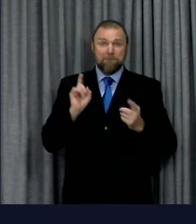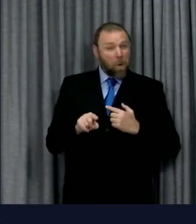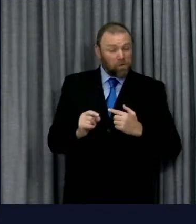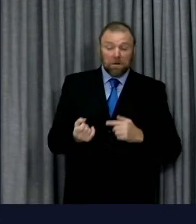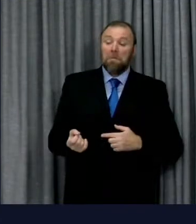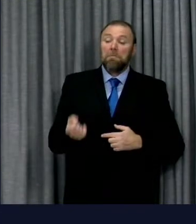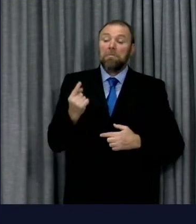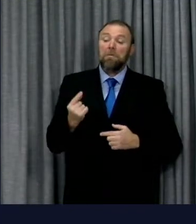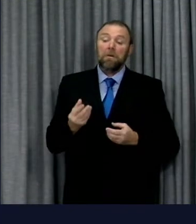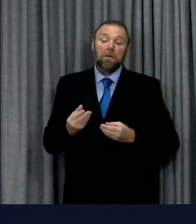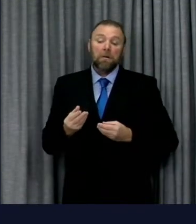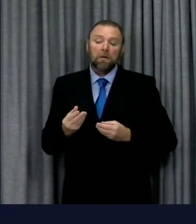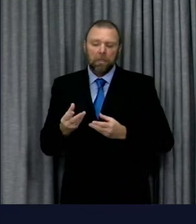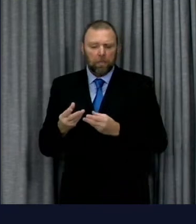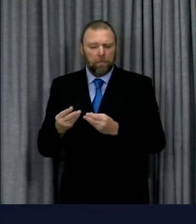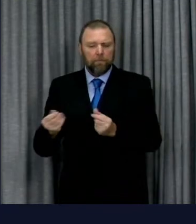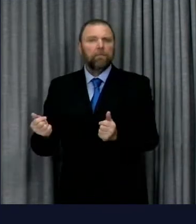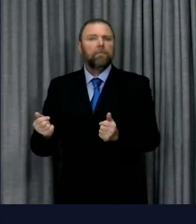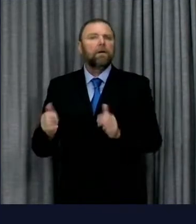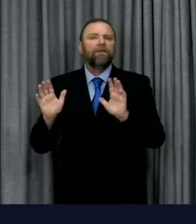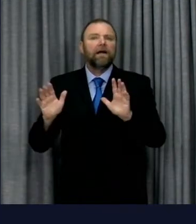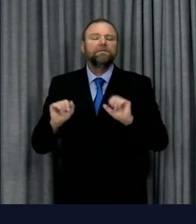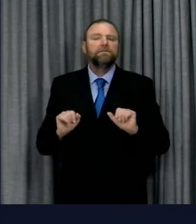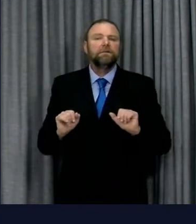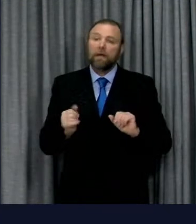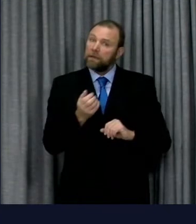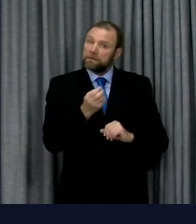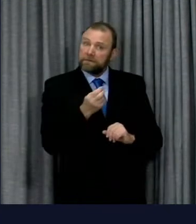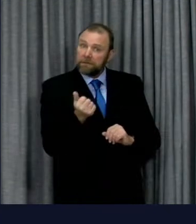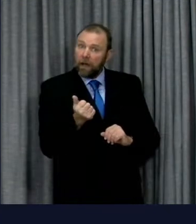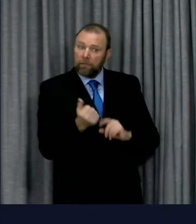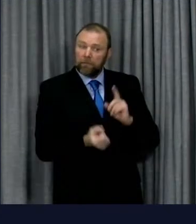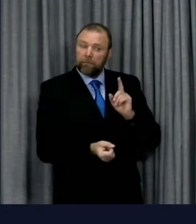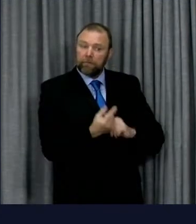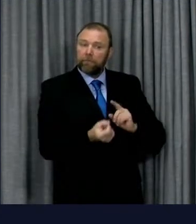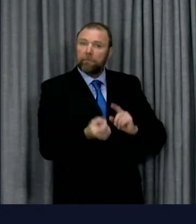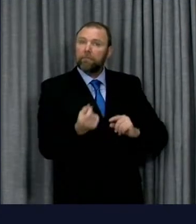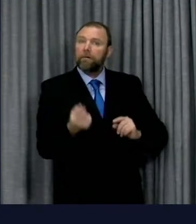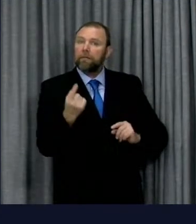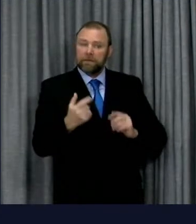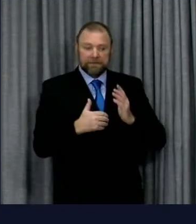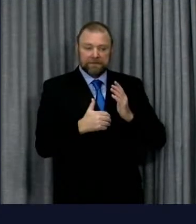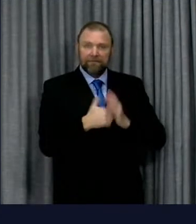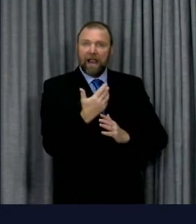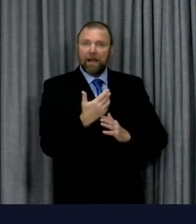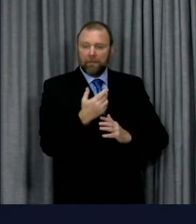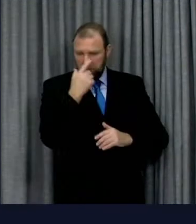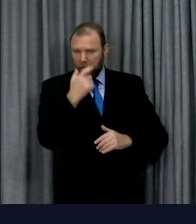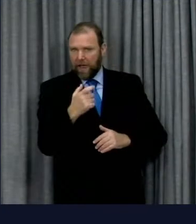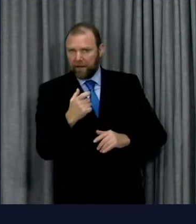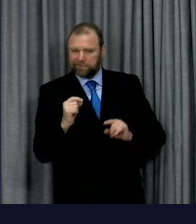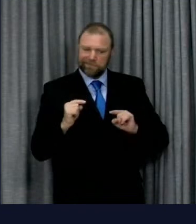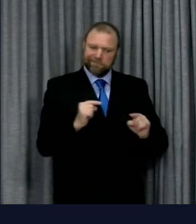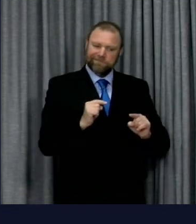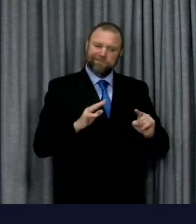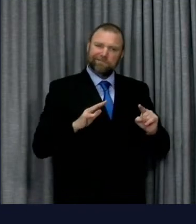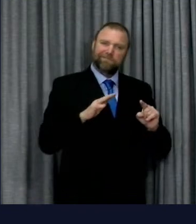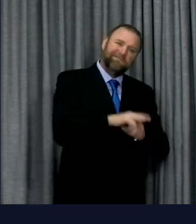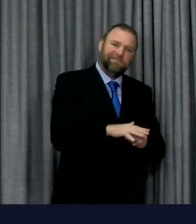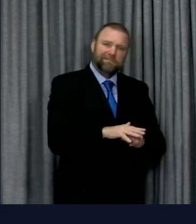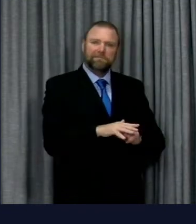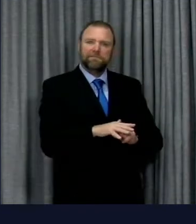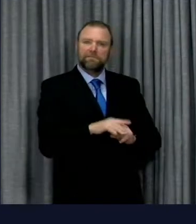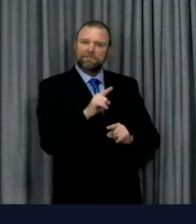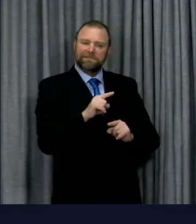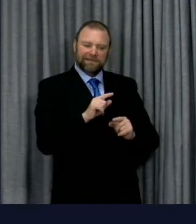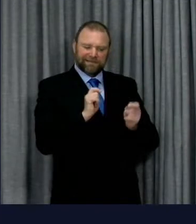disappear by themselves. Some of them develop ability so they can outcompete the